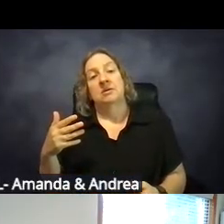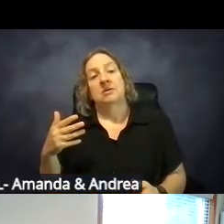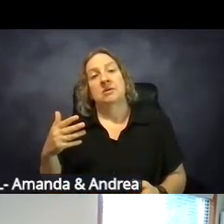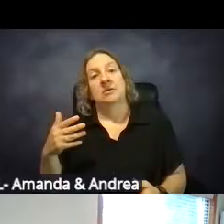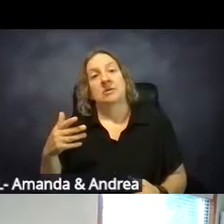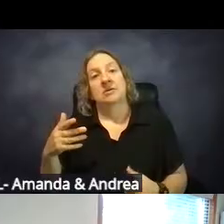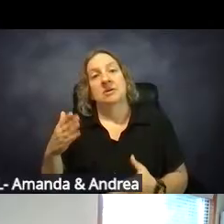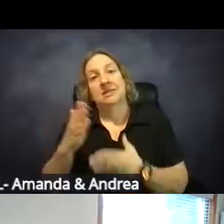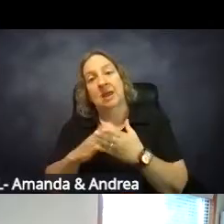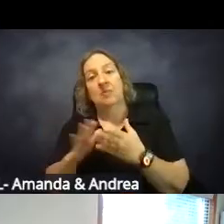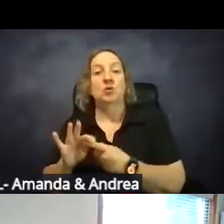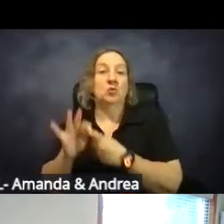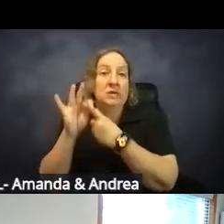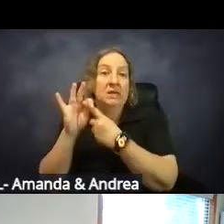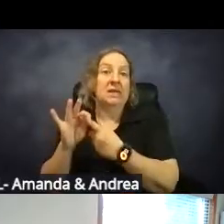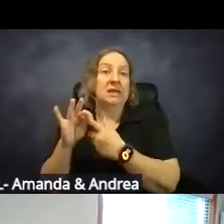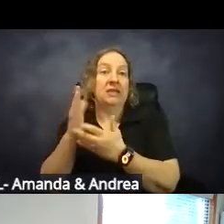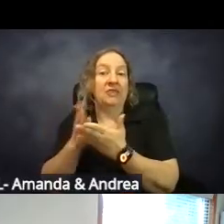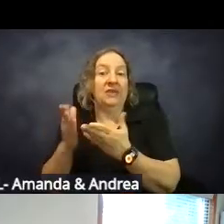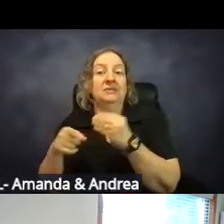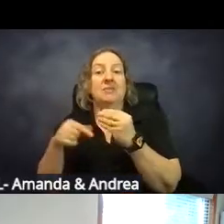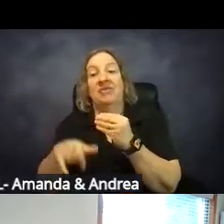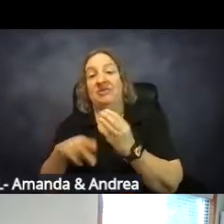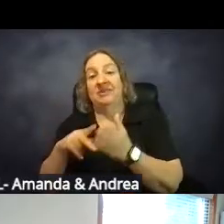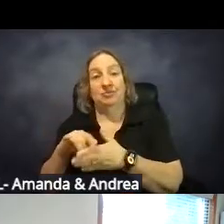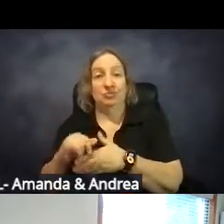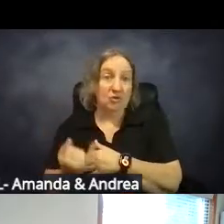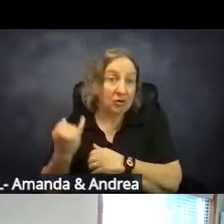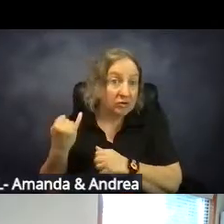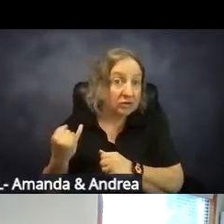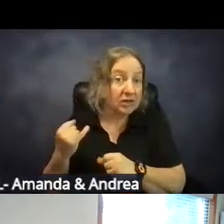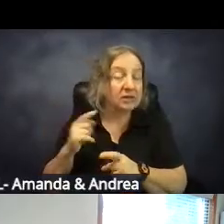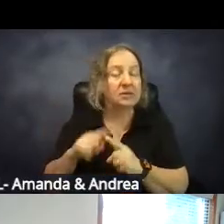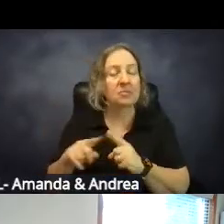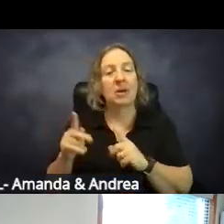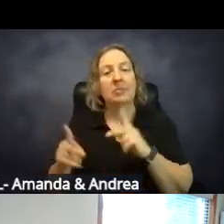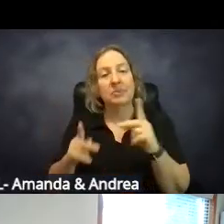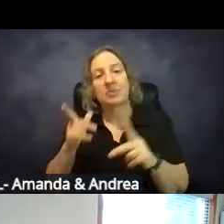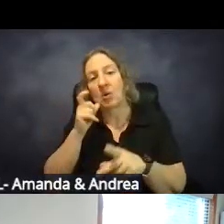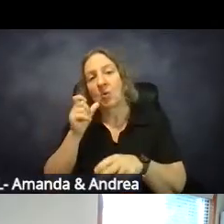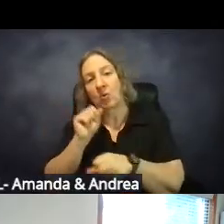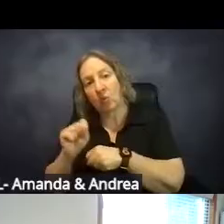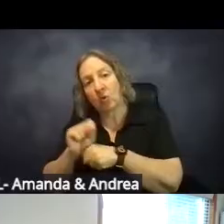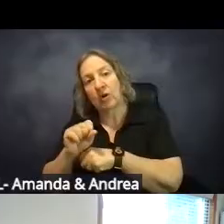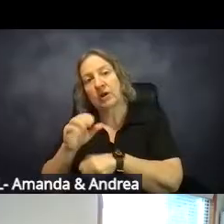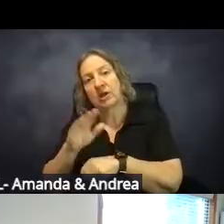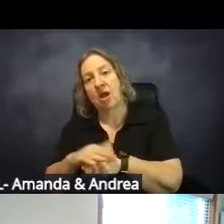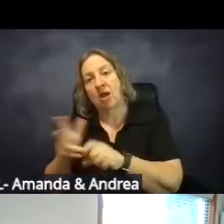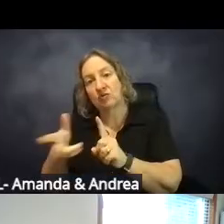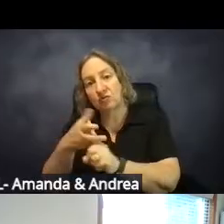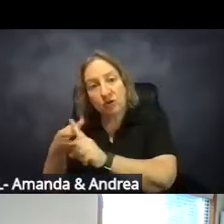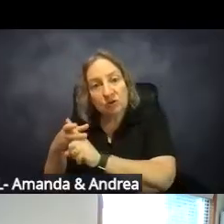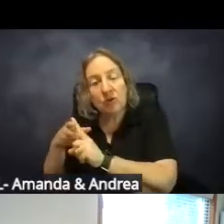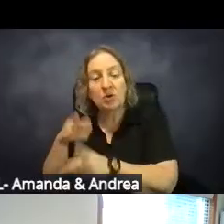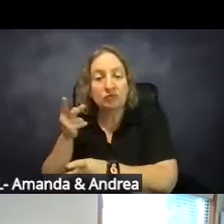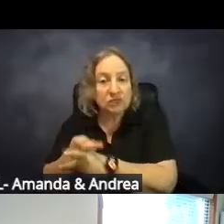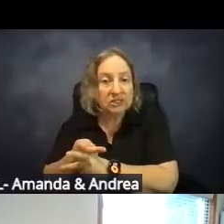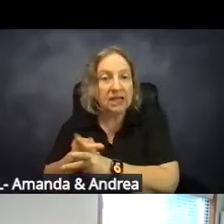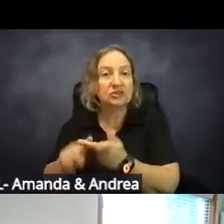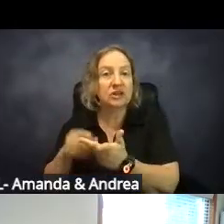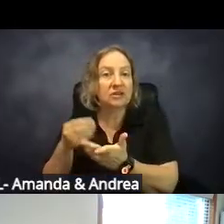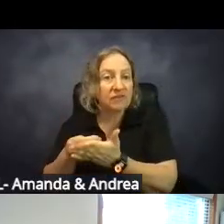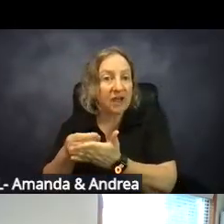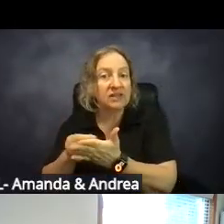there's some unique aspects to this project, but folks that are working on recruitment, retention, funding,